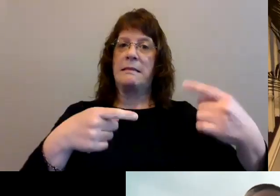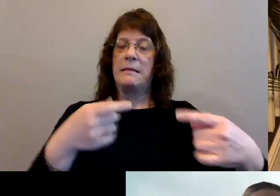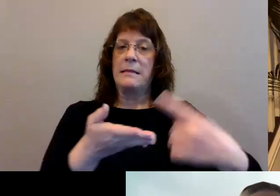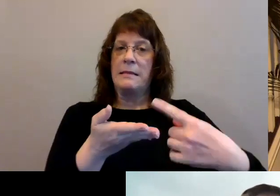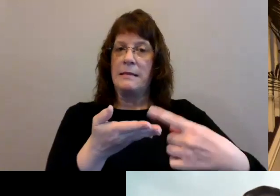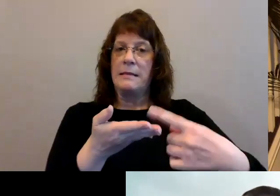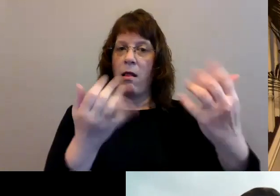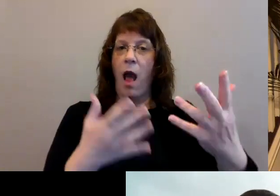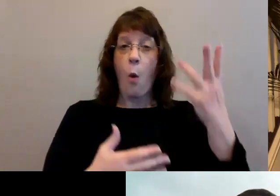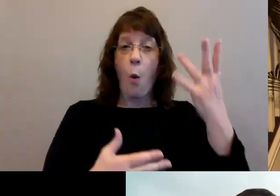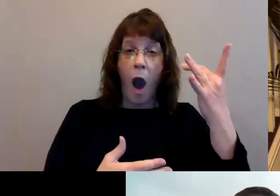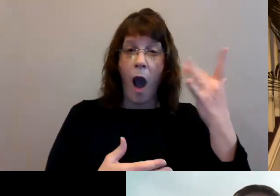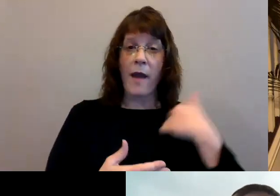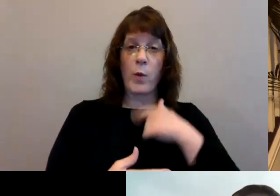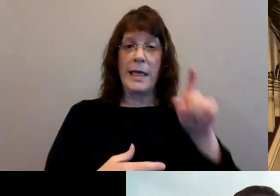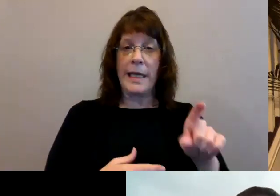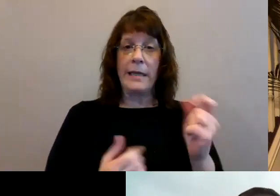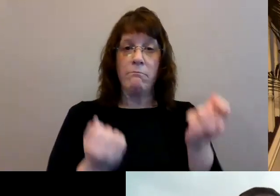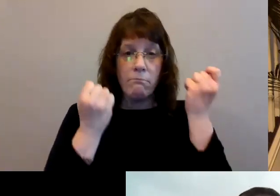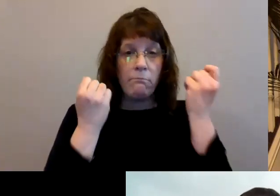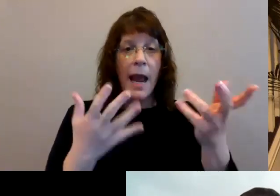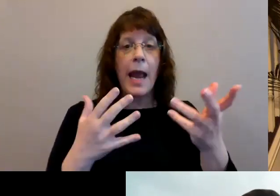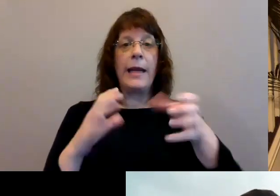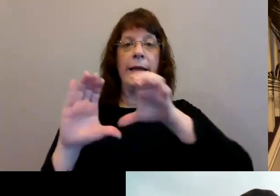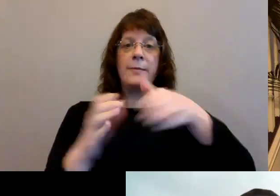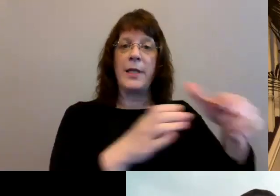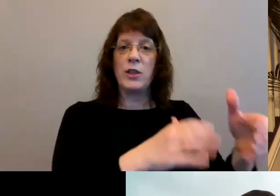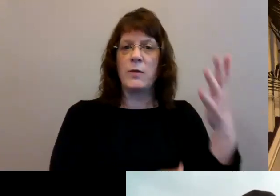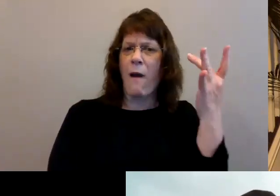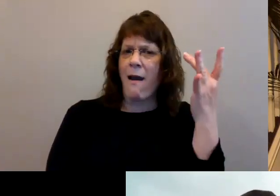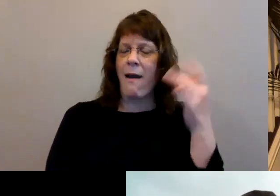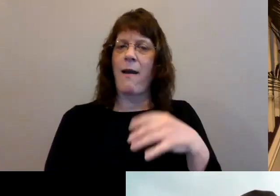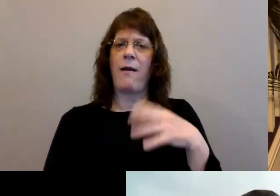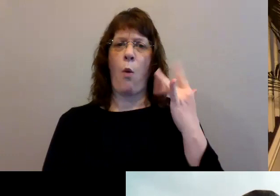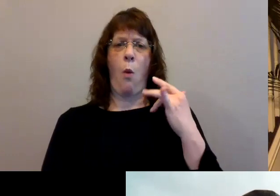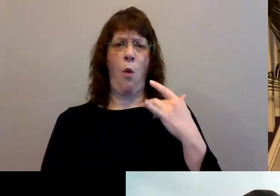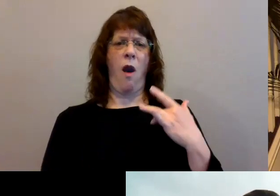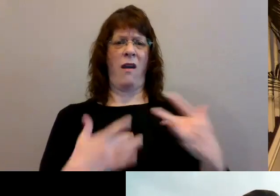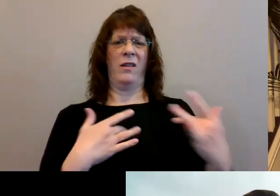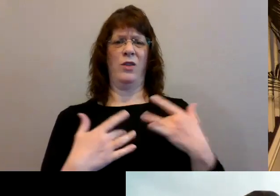many species? Like why do we care, and like why don't we just let them like go extinct, right? And